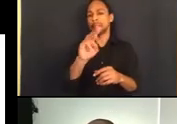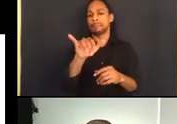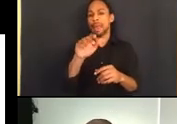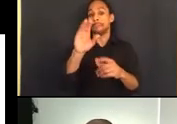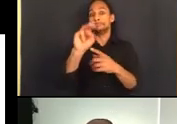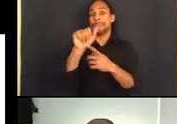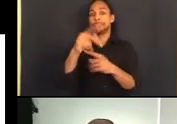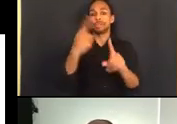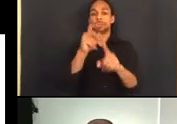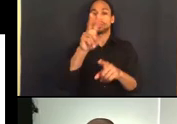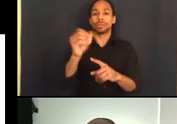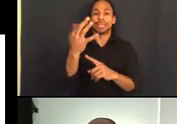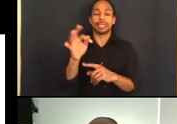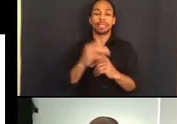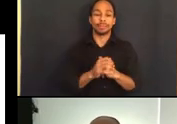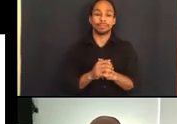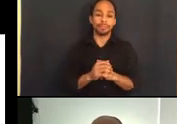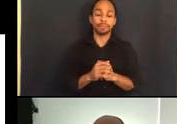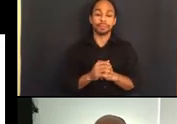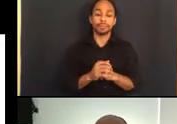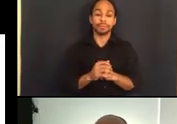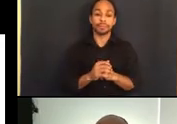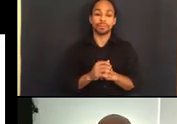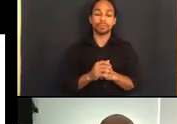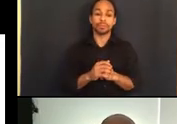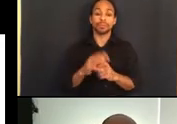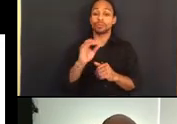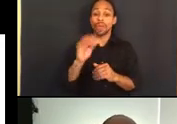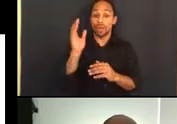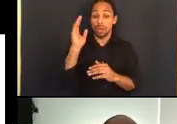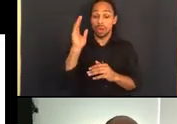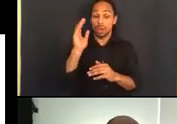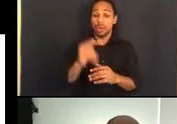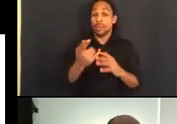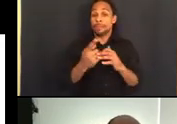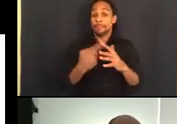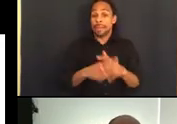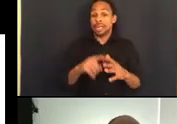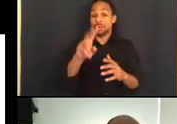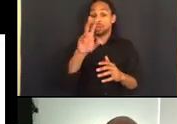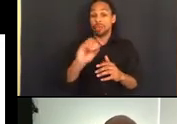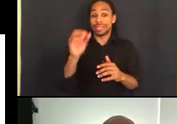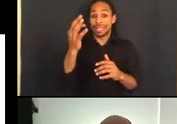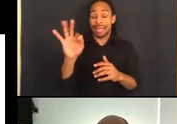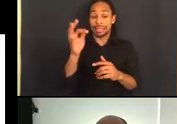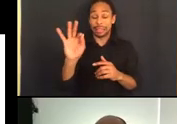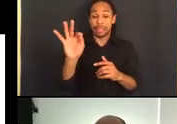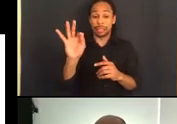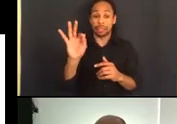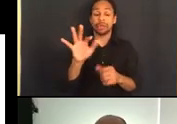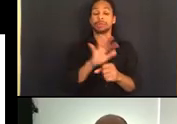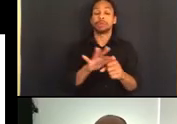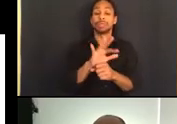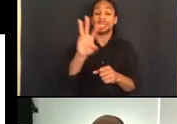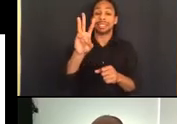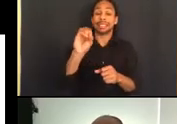Trump administration's Remain in Mexico policy, initiated at the beginning of 2019, approximately 60,000 asylum seekers have